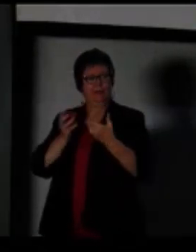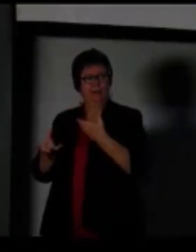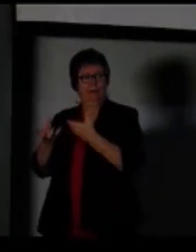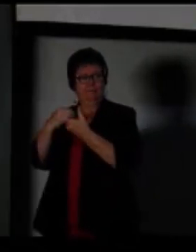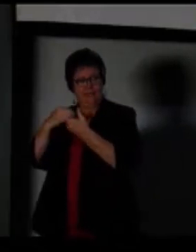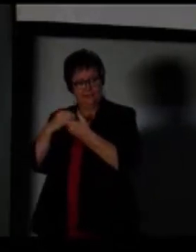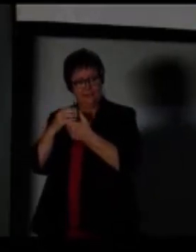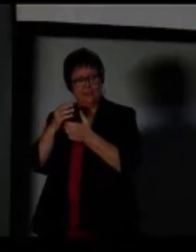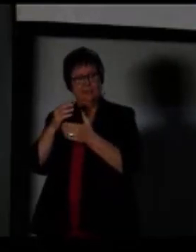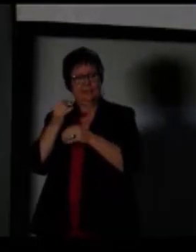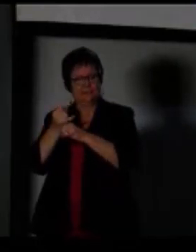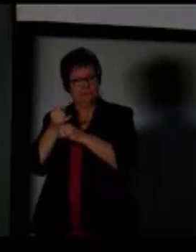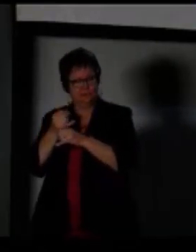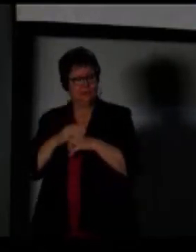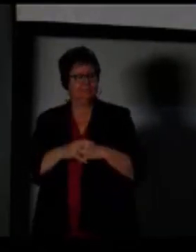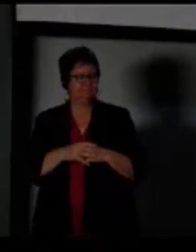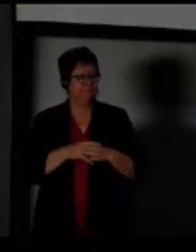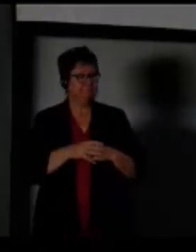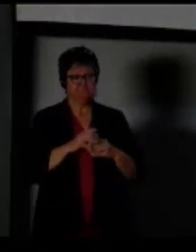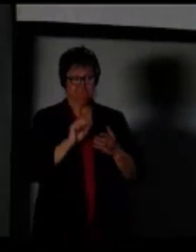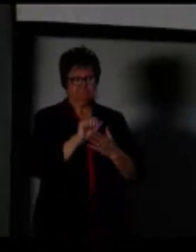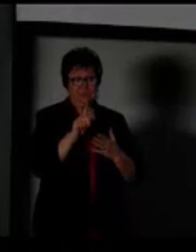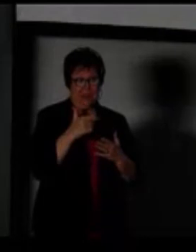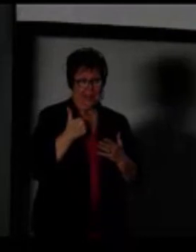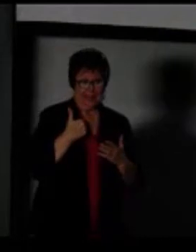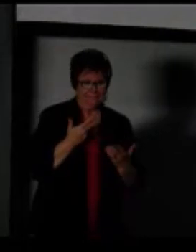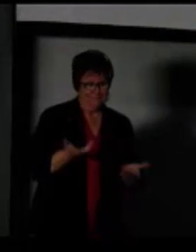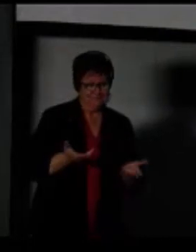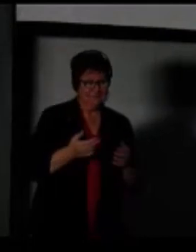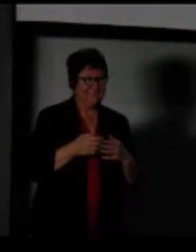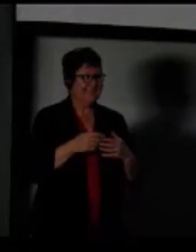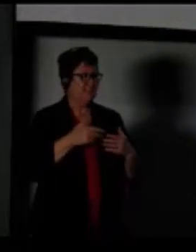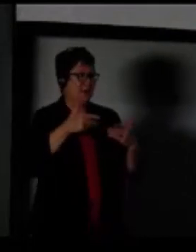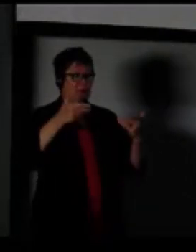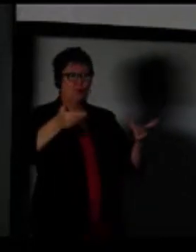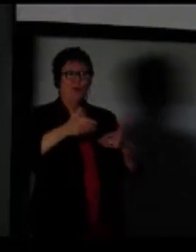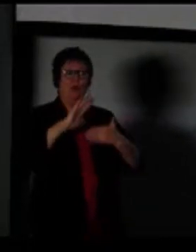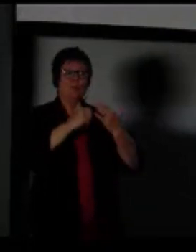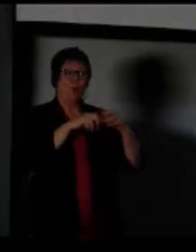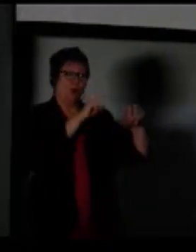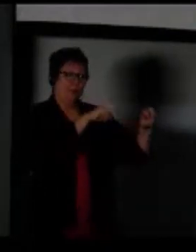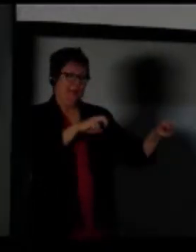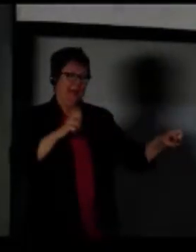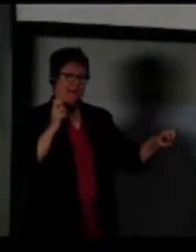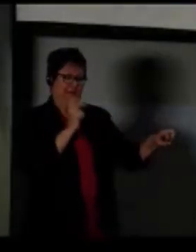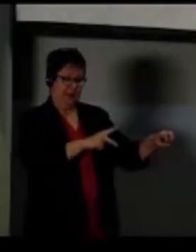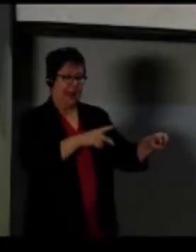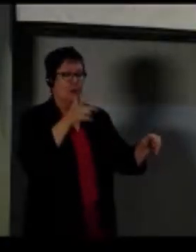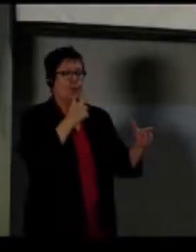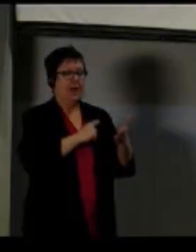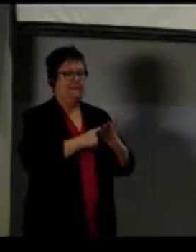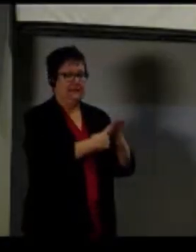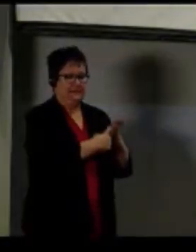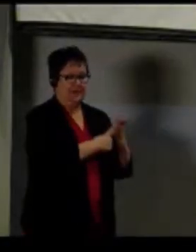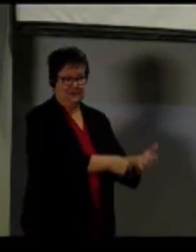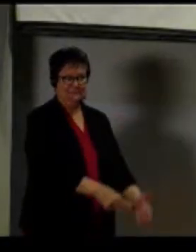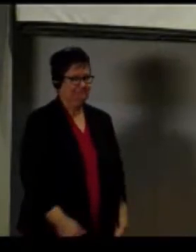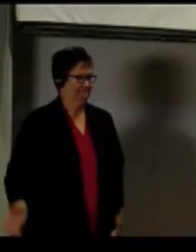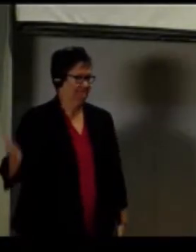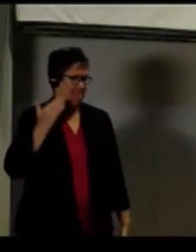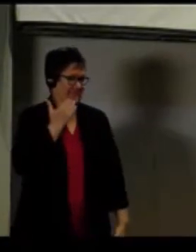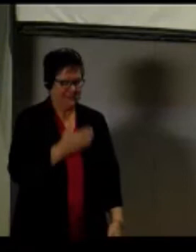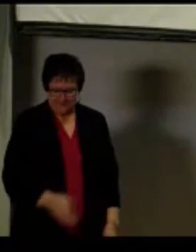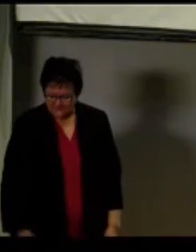So that is it for my talk. I want to welcome all the panelists back, and we will have a discussion. Thank you.